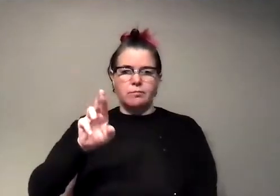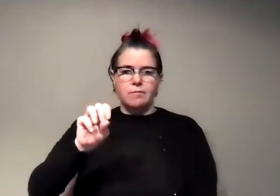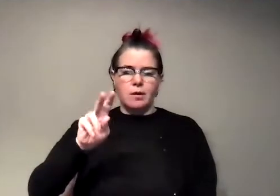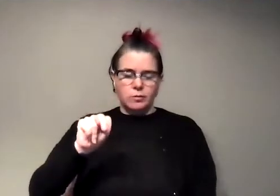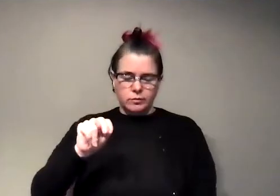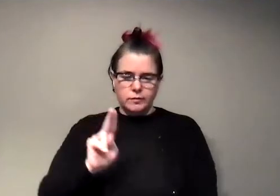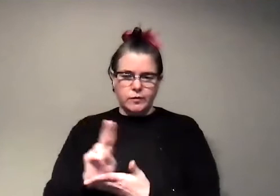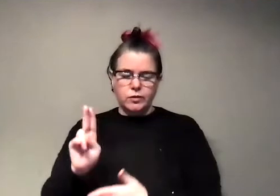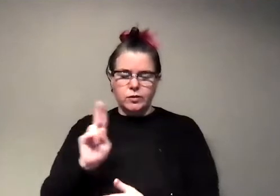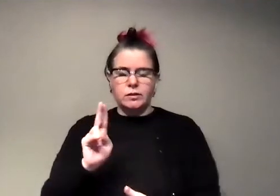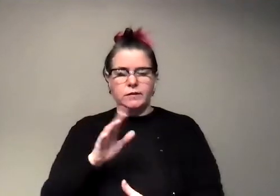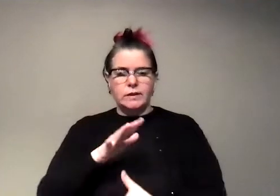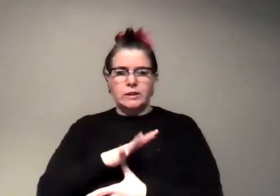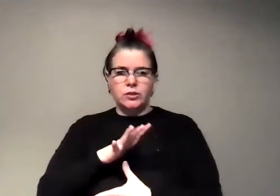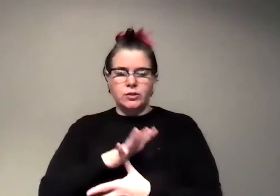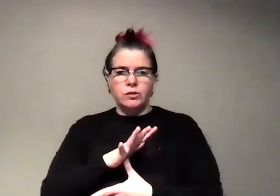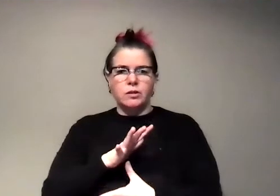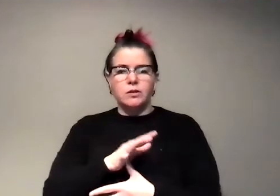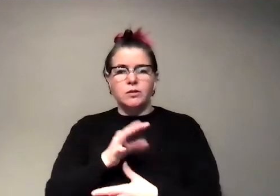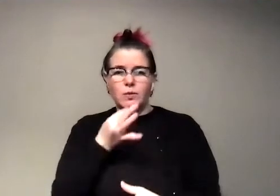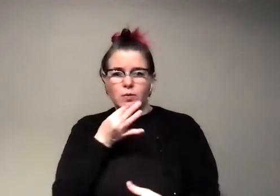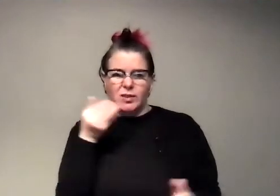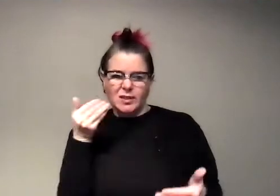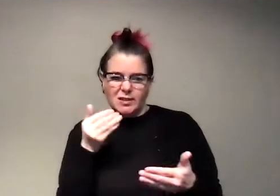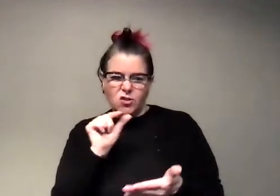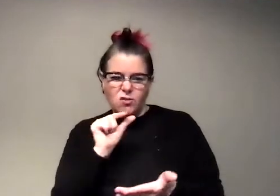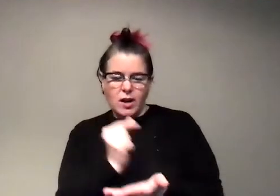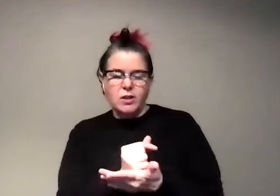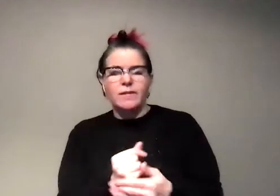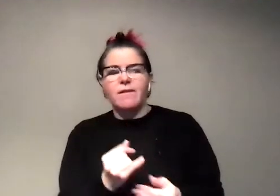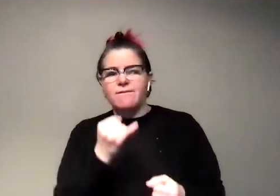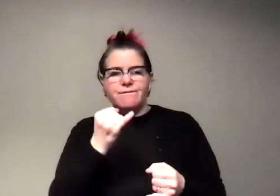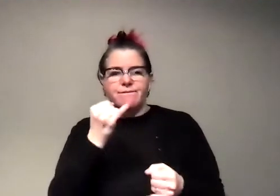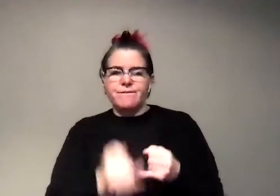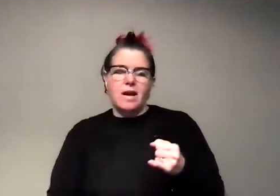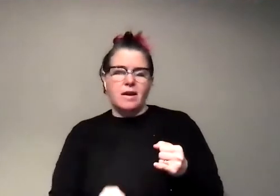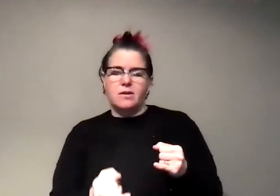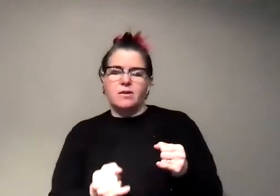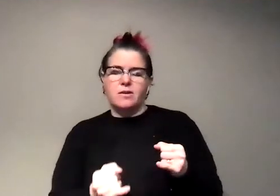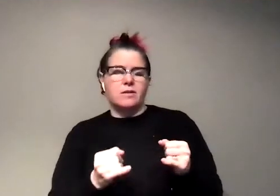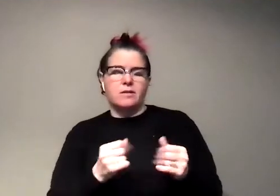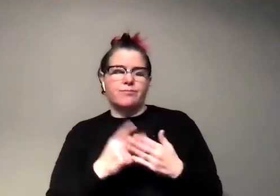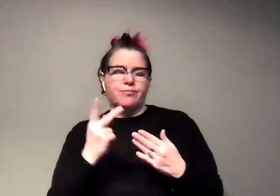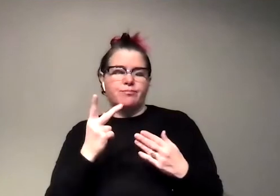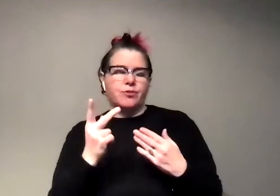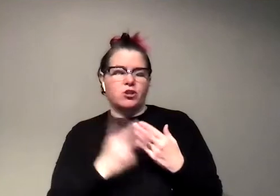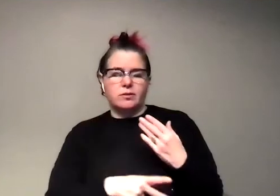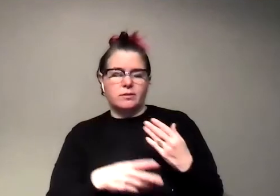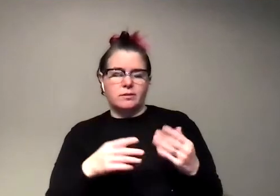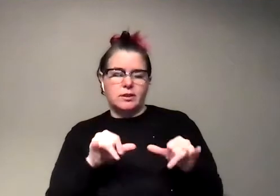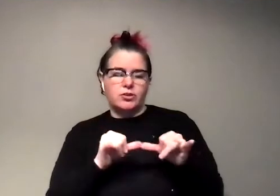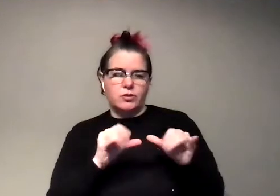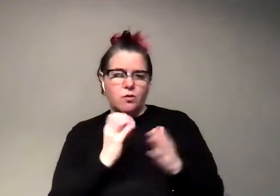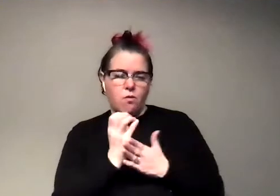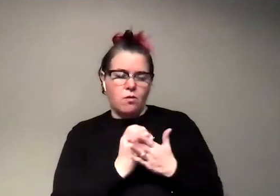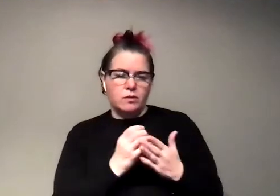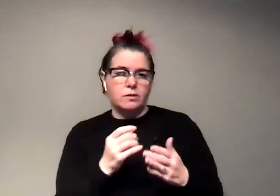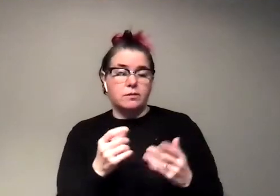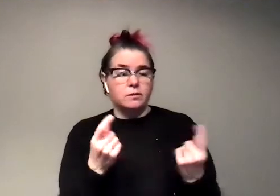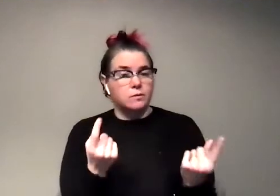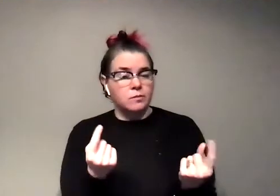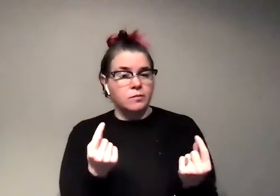a senior, about to graduate. I had a final project in one of my engineering courses, and you basically